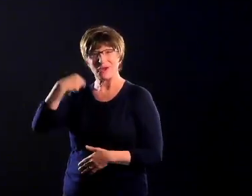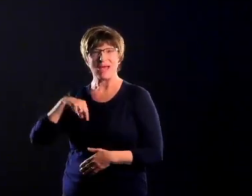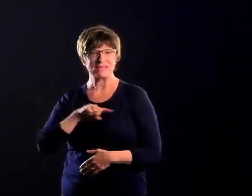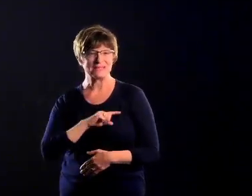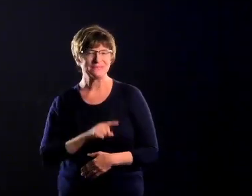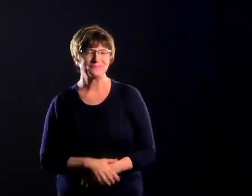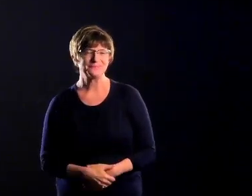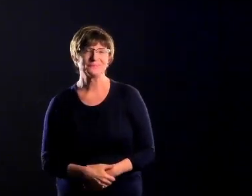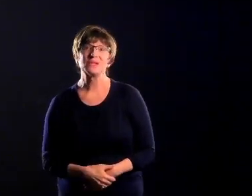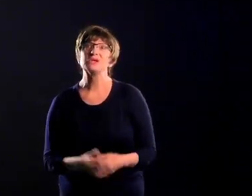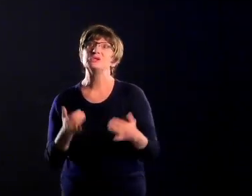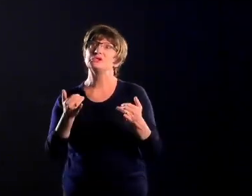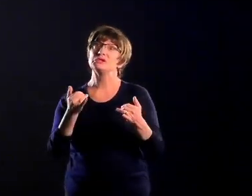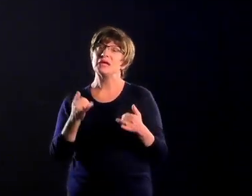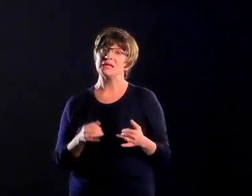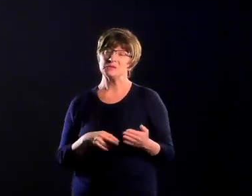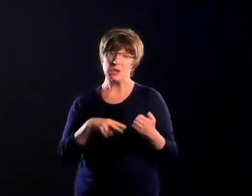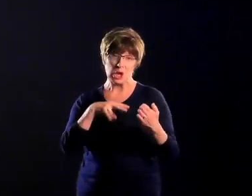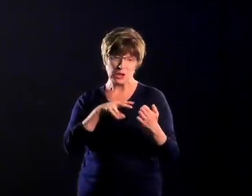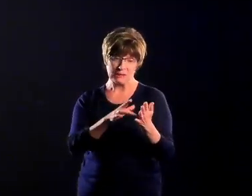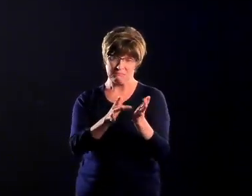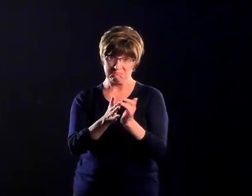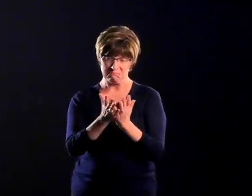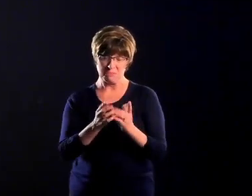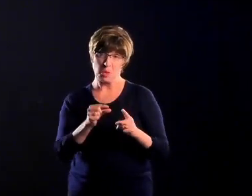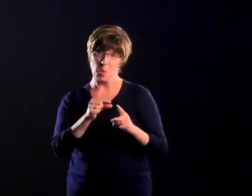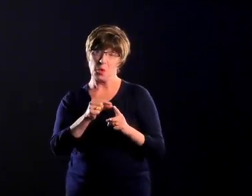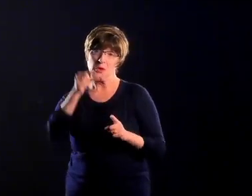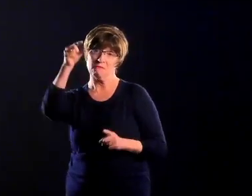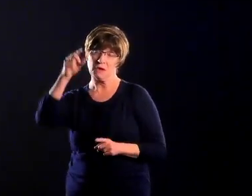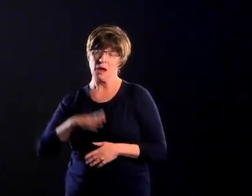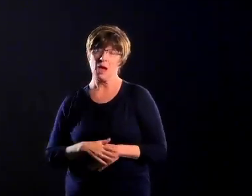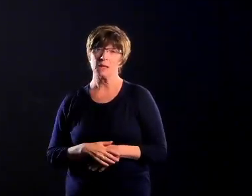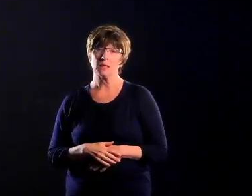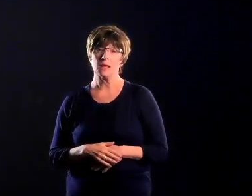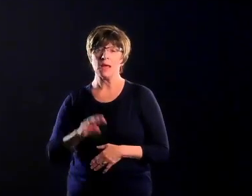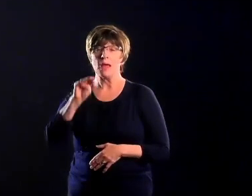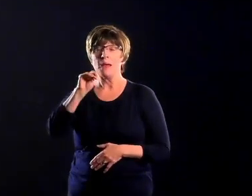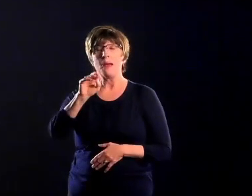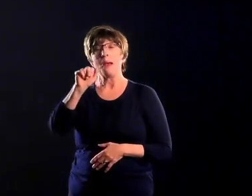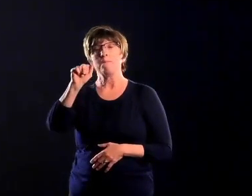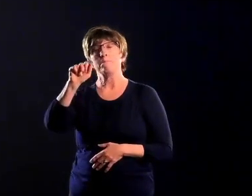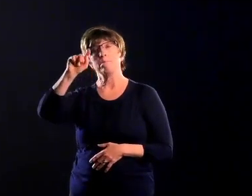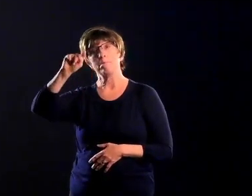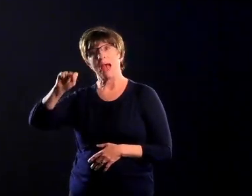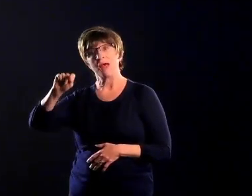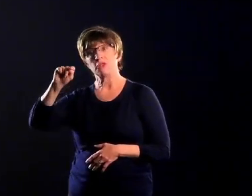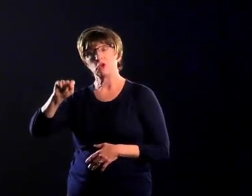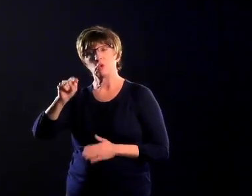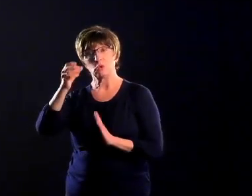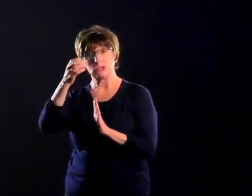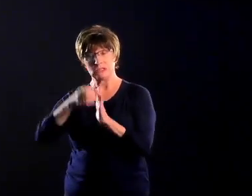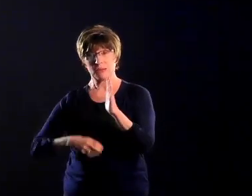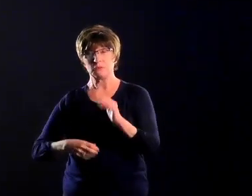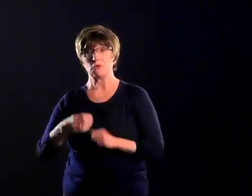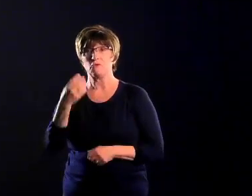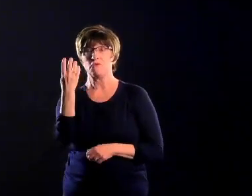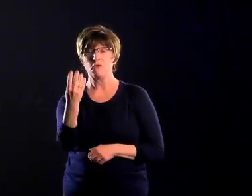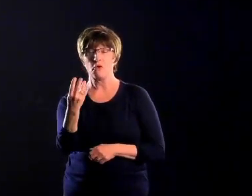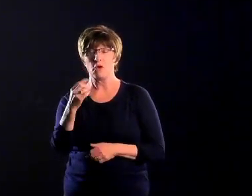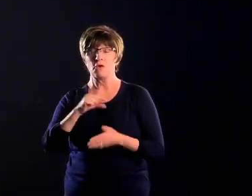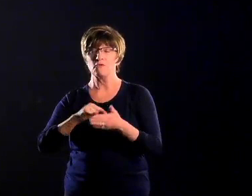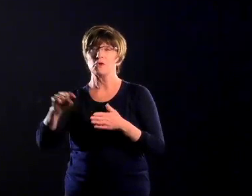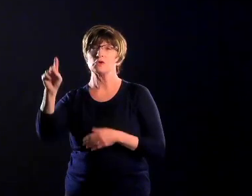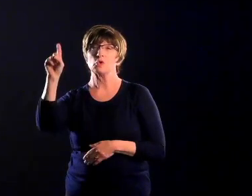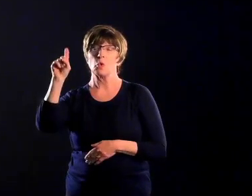look at the word of God, I want to take us to Matthew's gospel, chapter 4. Starting in verse